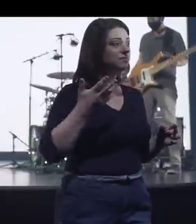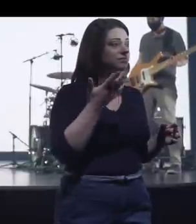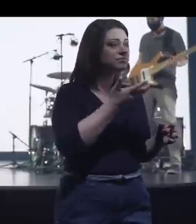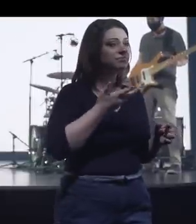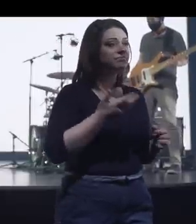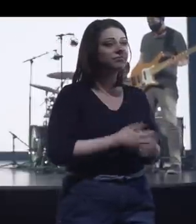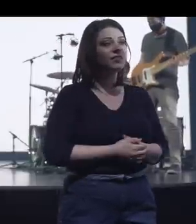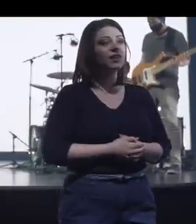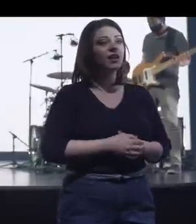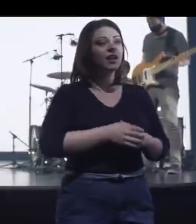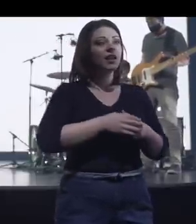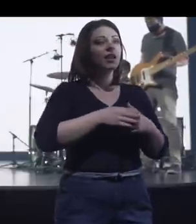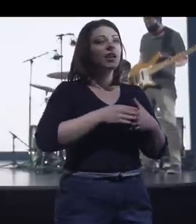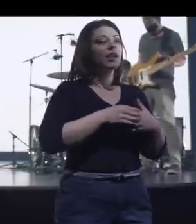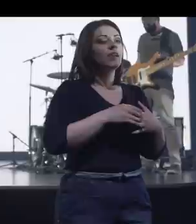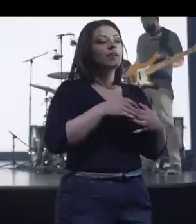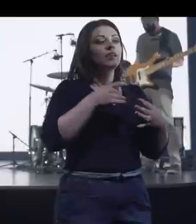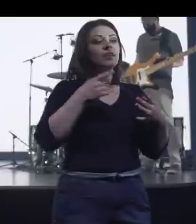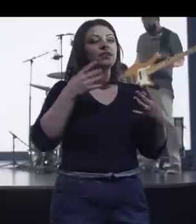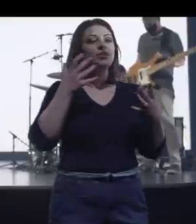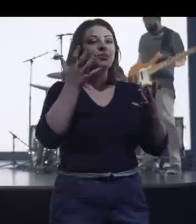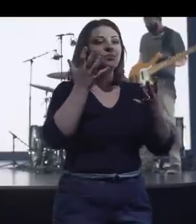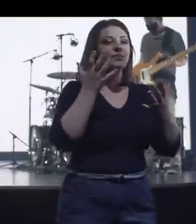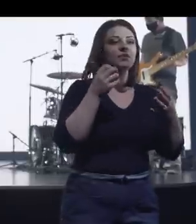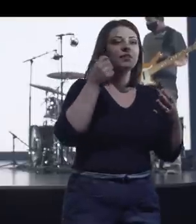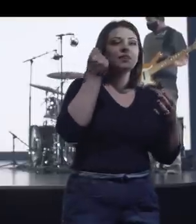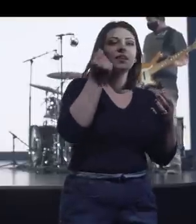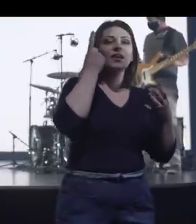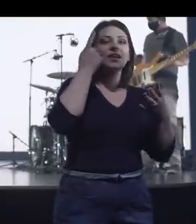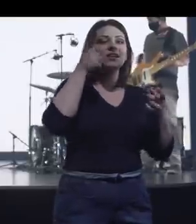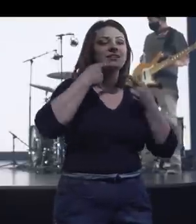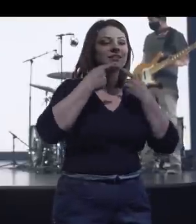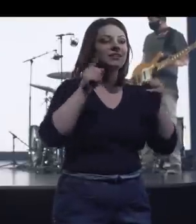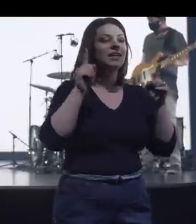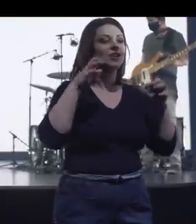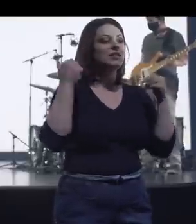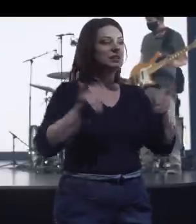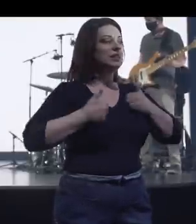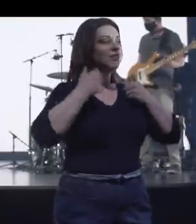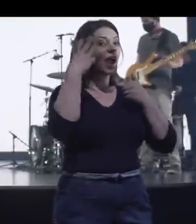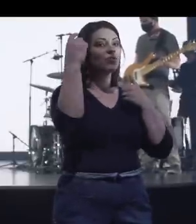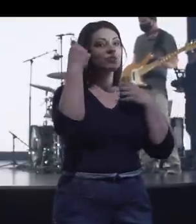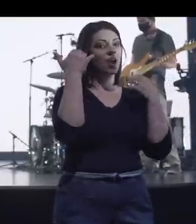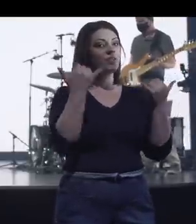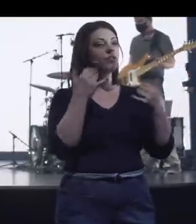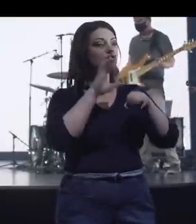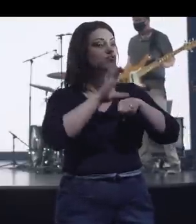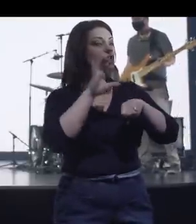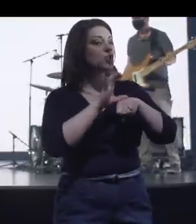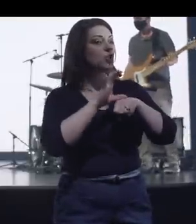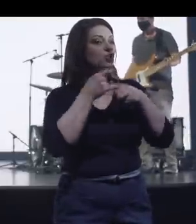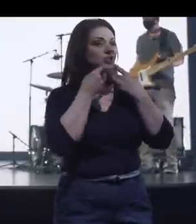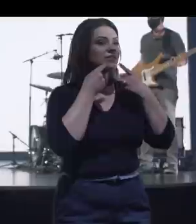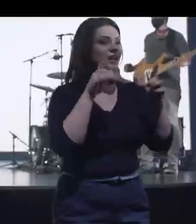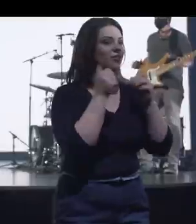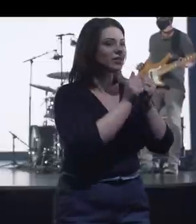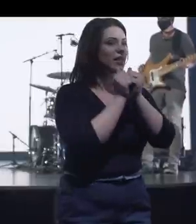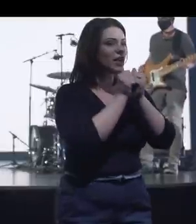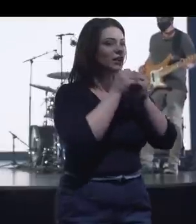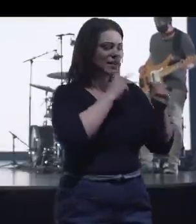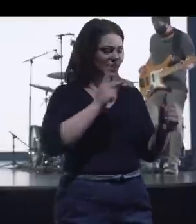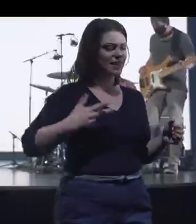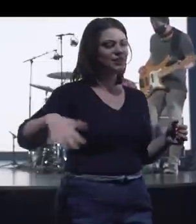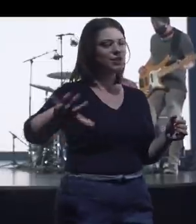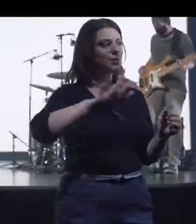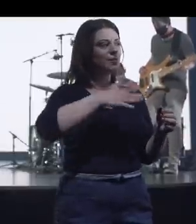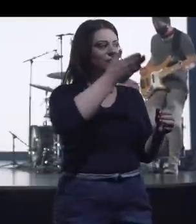Collectively choosing to live outside of these walls what it is that we sing in this place. That the kingdom of God would be here